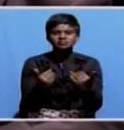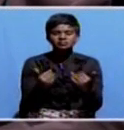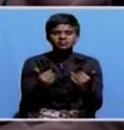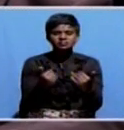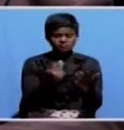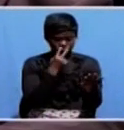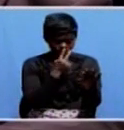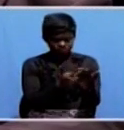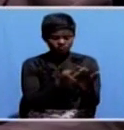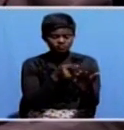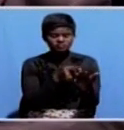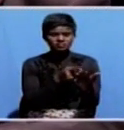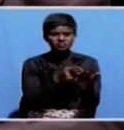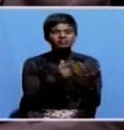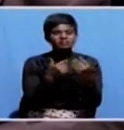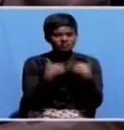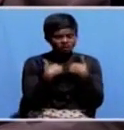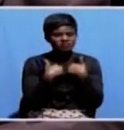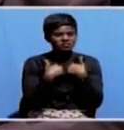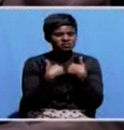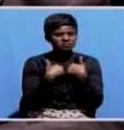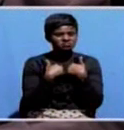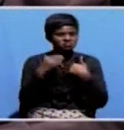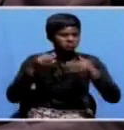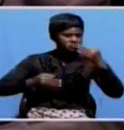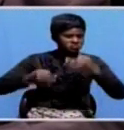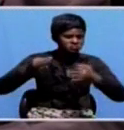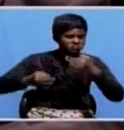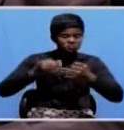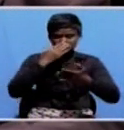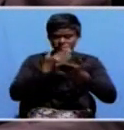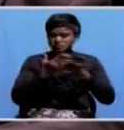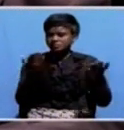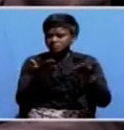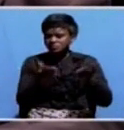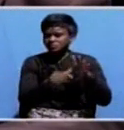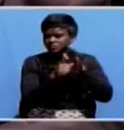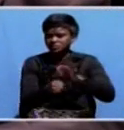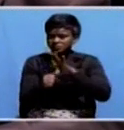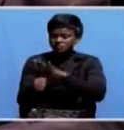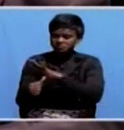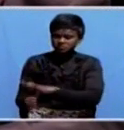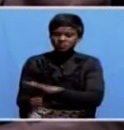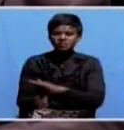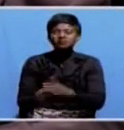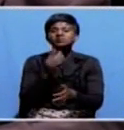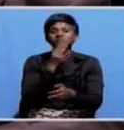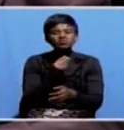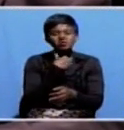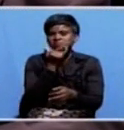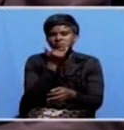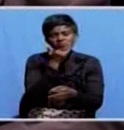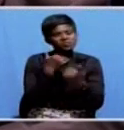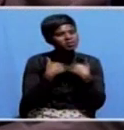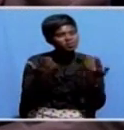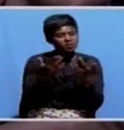see that there was injustice done to a man who was totally innocent. But he was acquitted. He